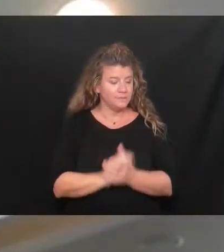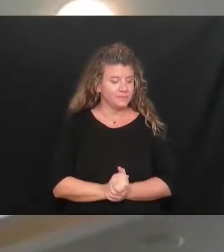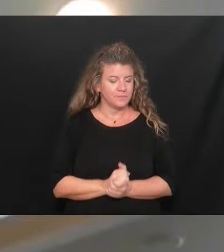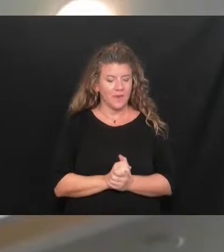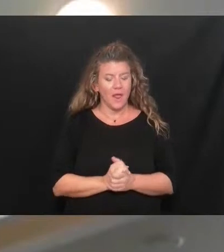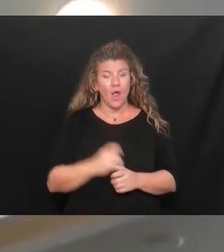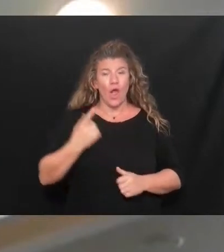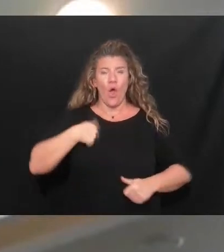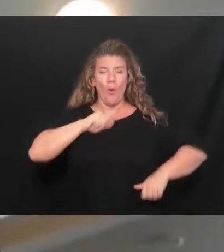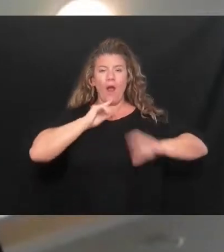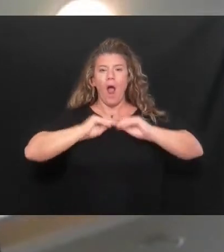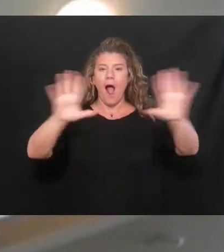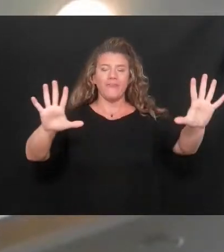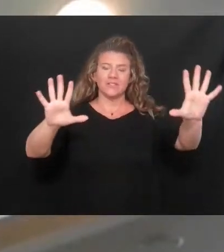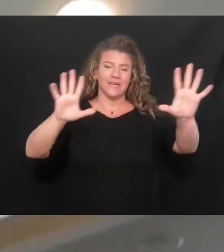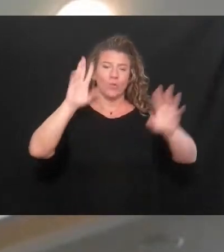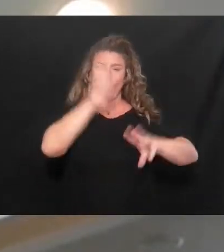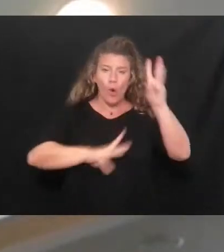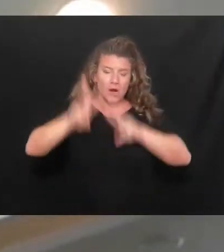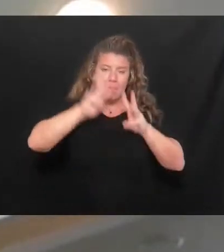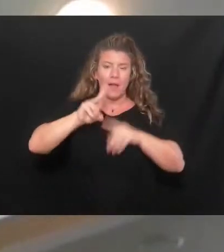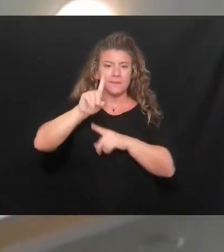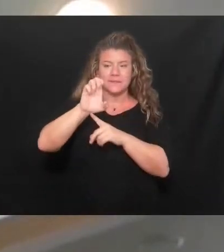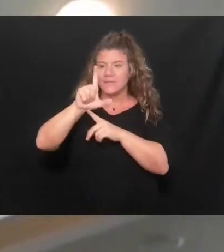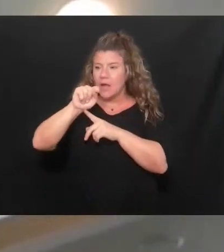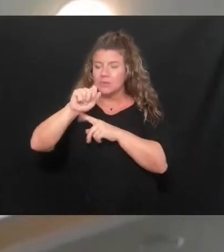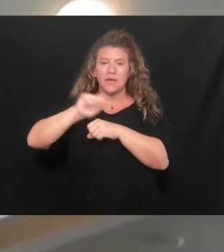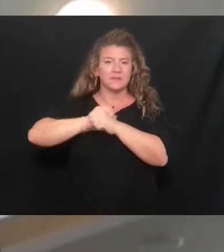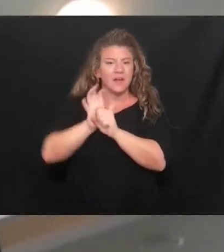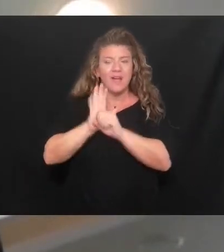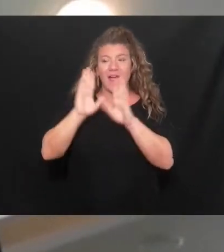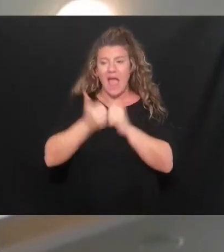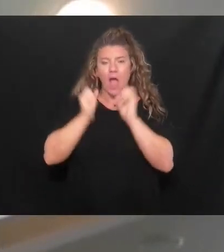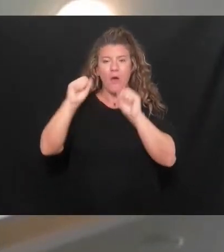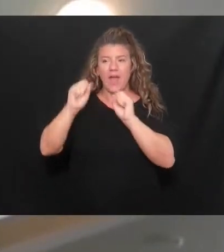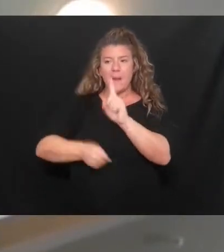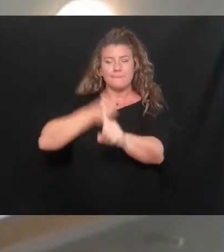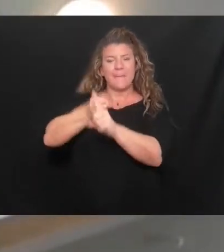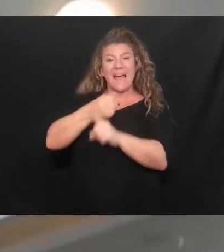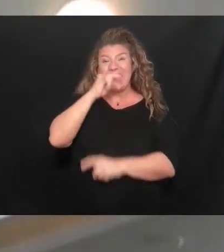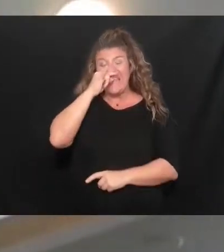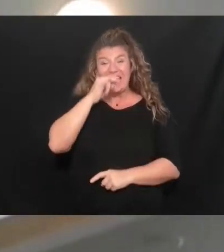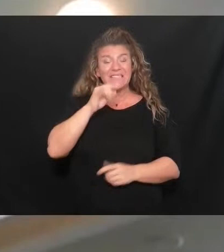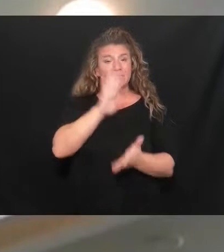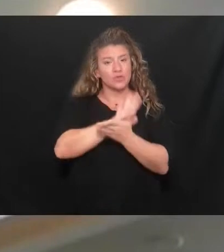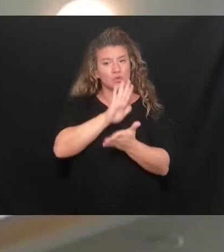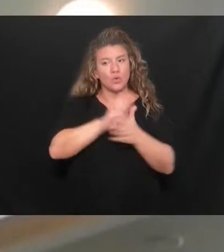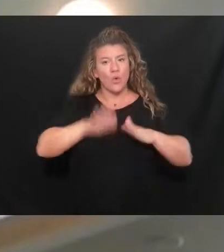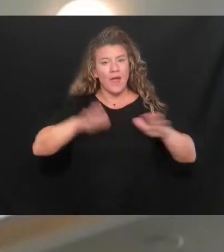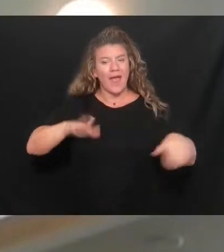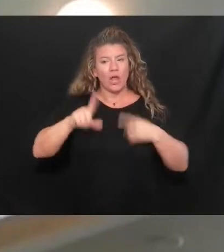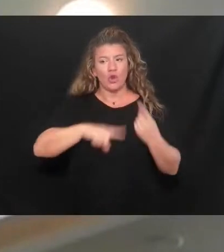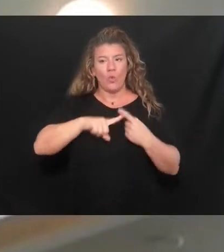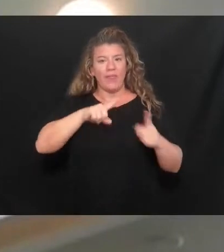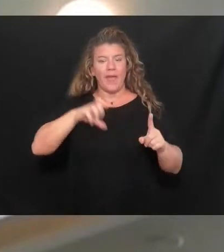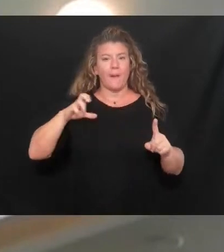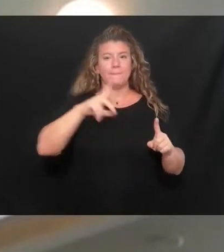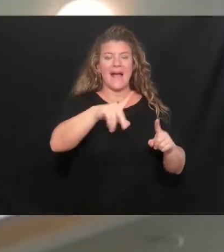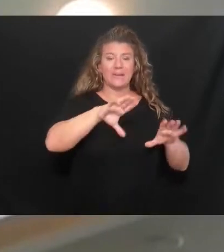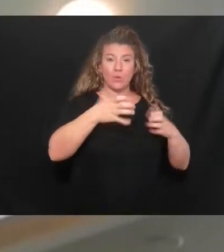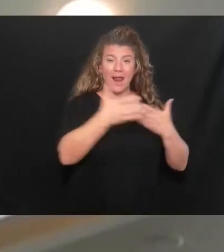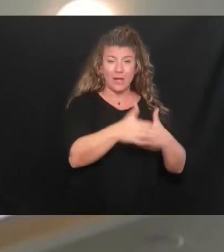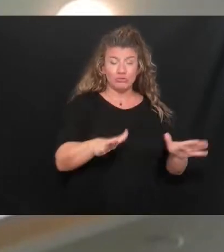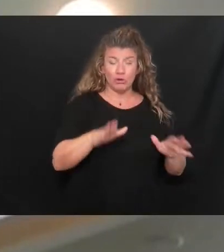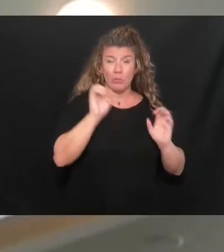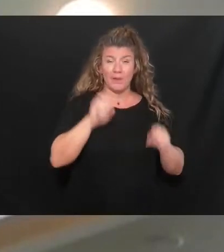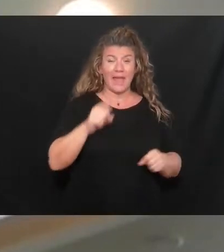We are obviously concerned about the Delta variant and how it may affect kids of school age as they return to classrooms. Could anyone